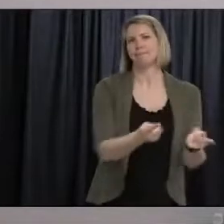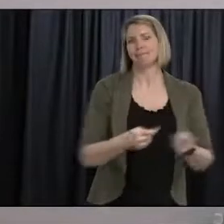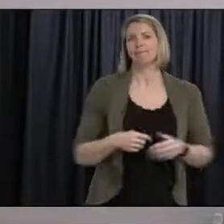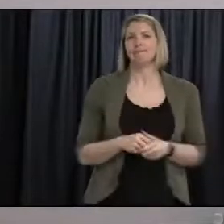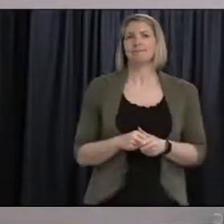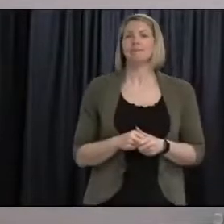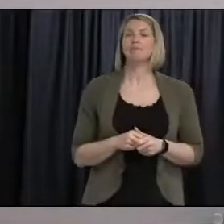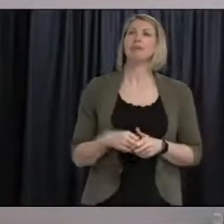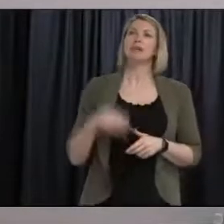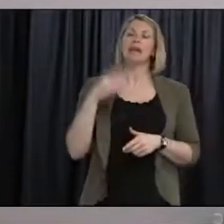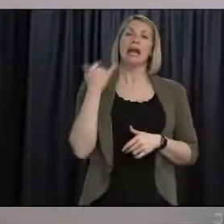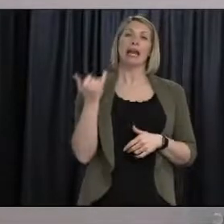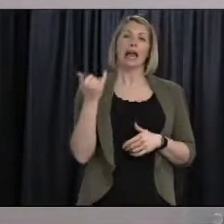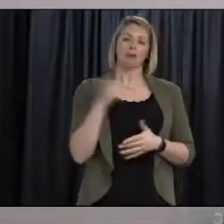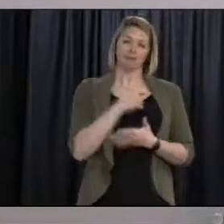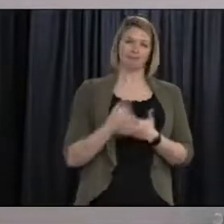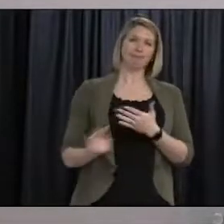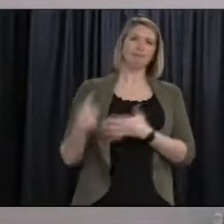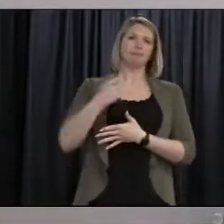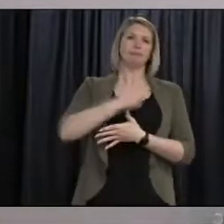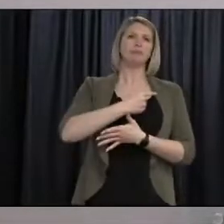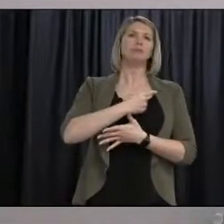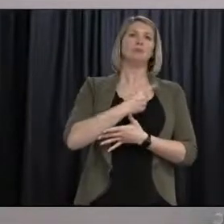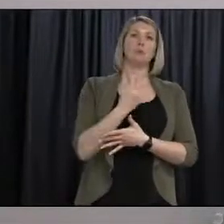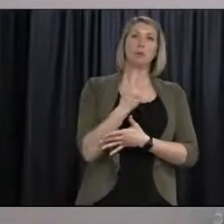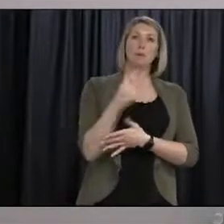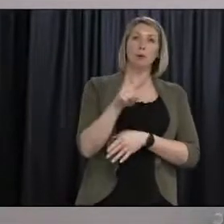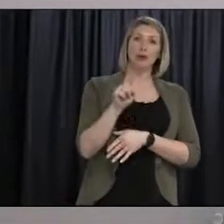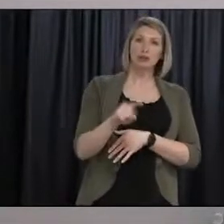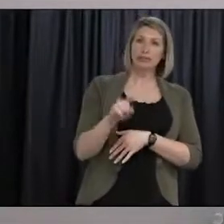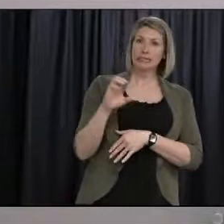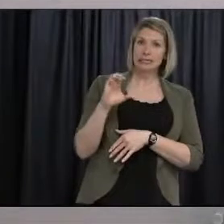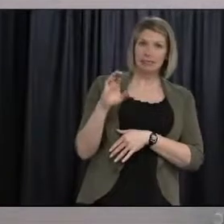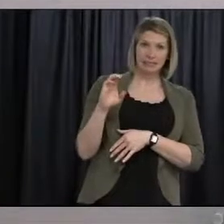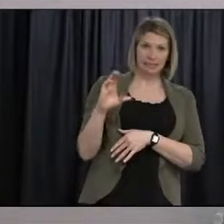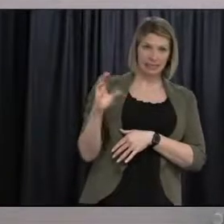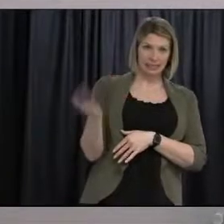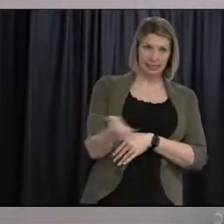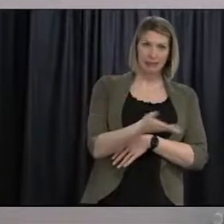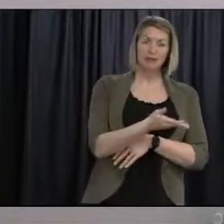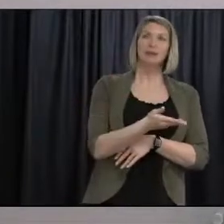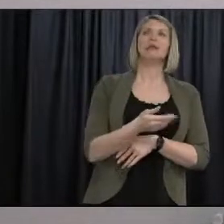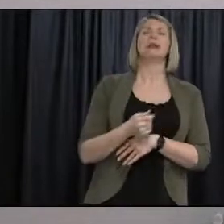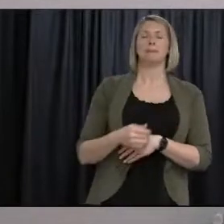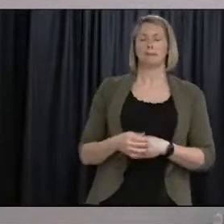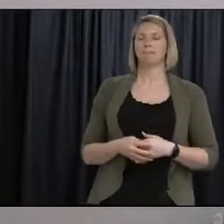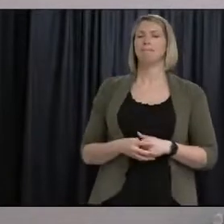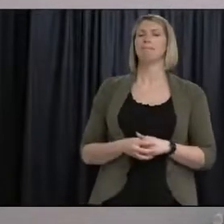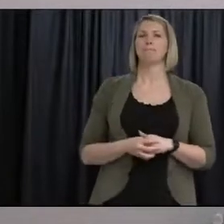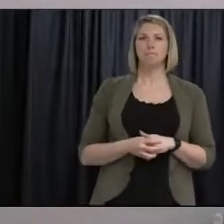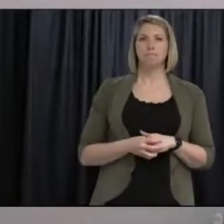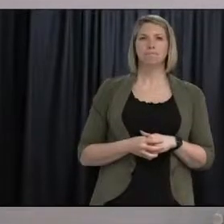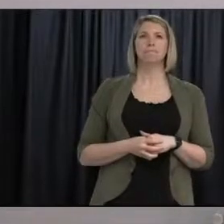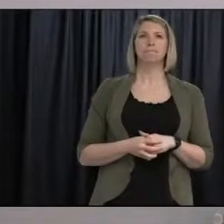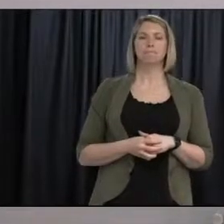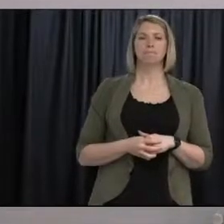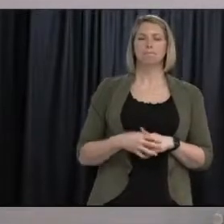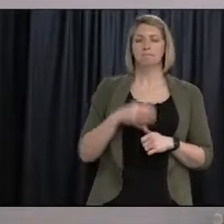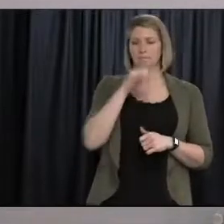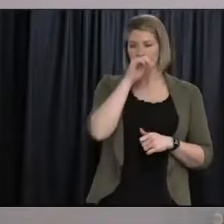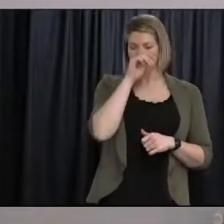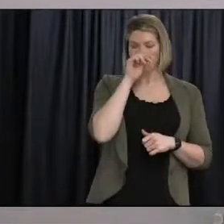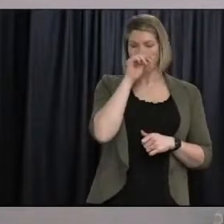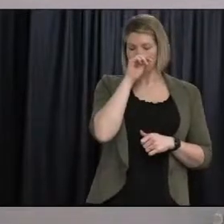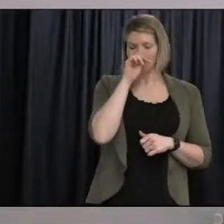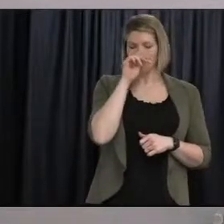final question. Peter Cowan with CBC, do you have a final question? I do, and this is about when are people told which